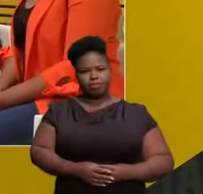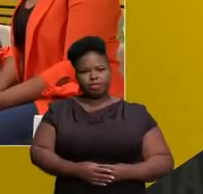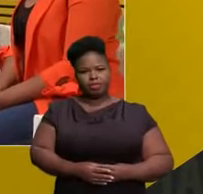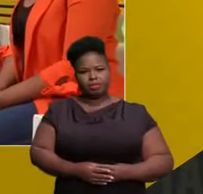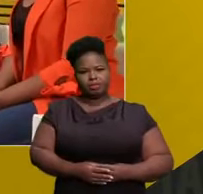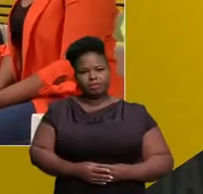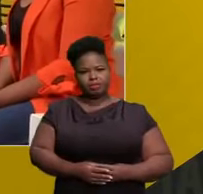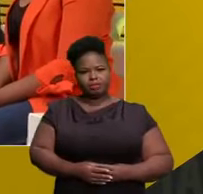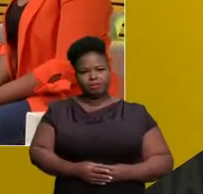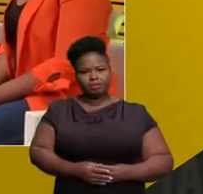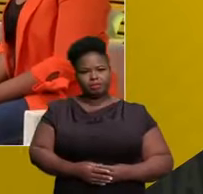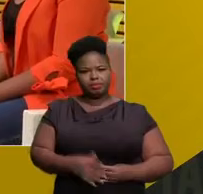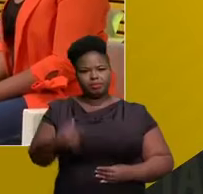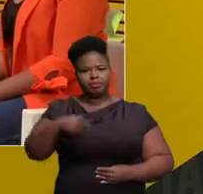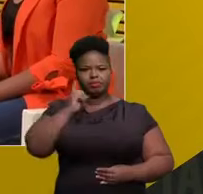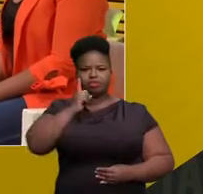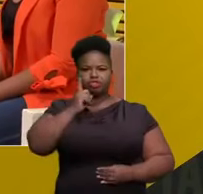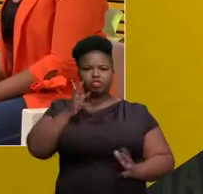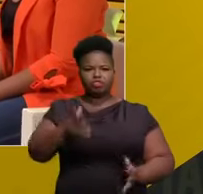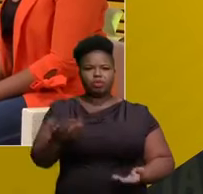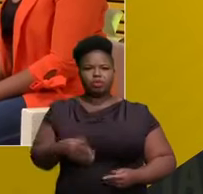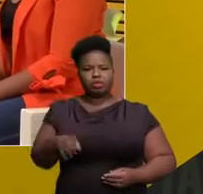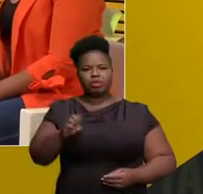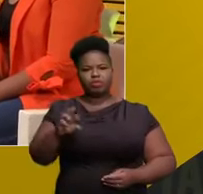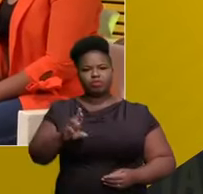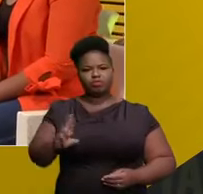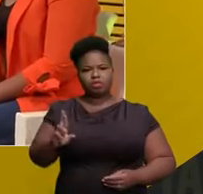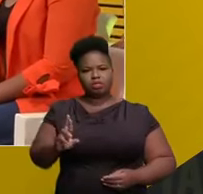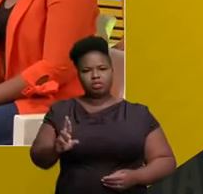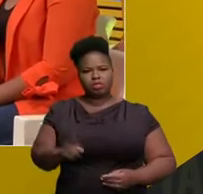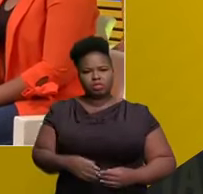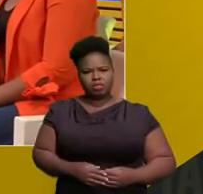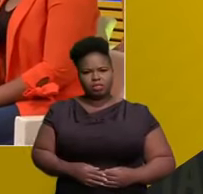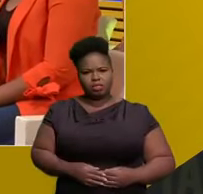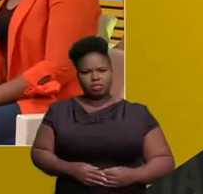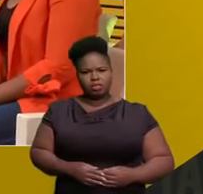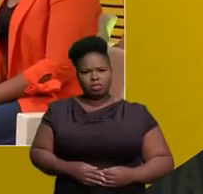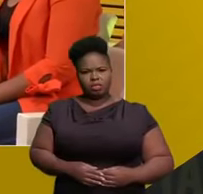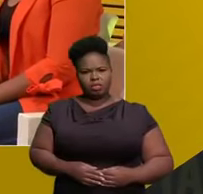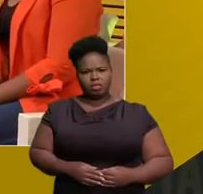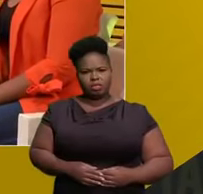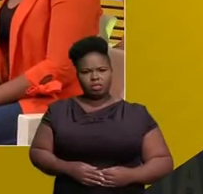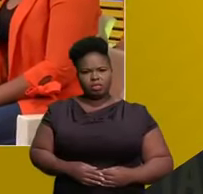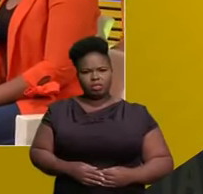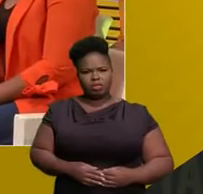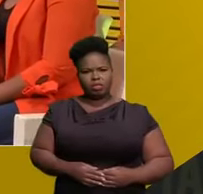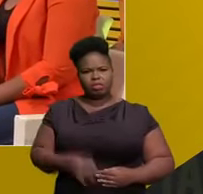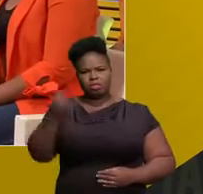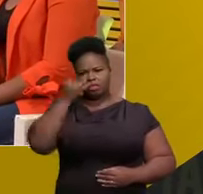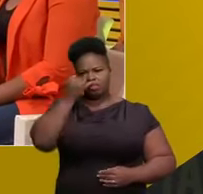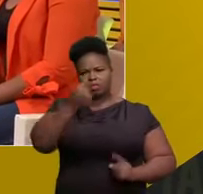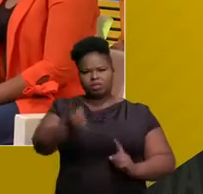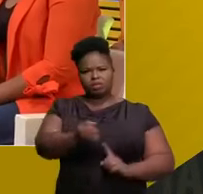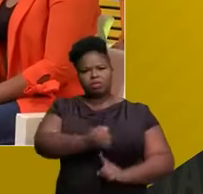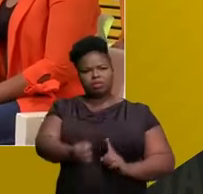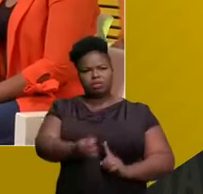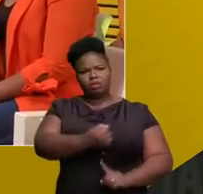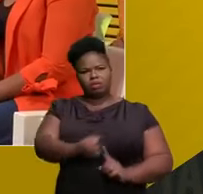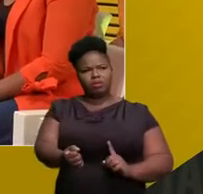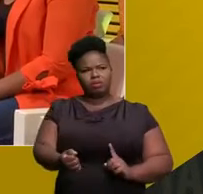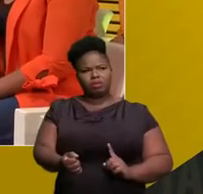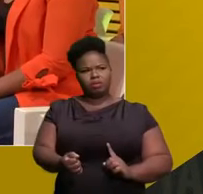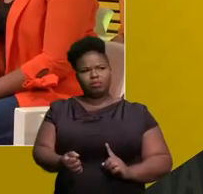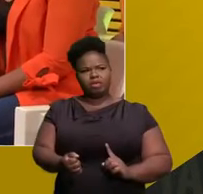Delmain. I'm a teacher in the East Rand, right? Yeah. My biggest fear has got to be drug abuse. Mm. Not just drug